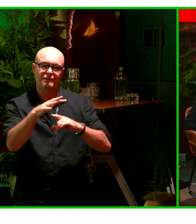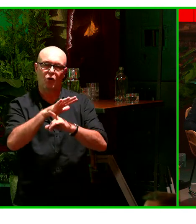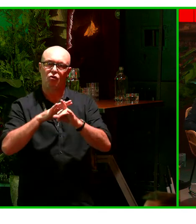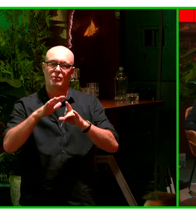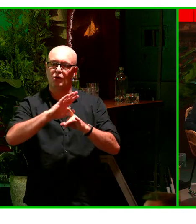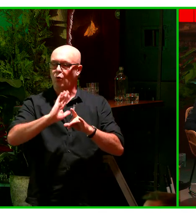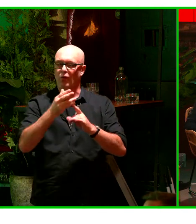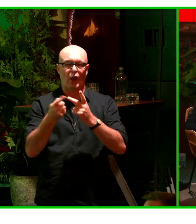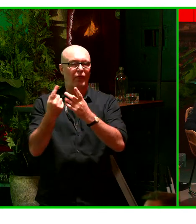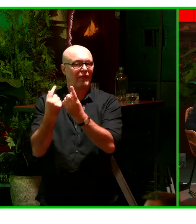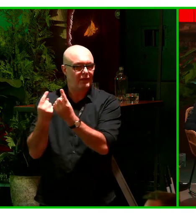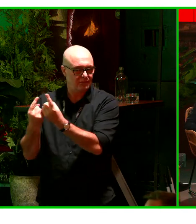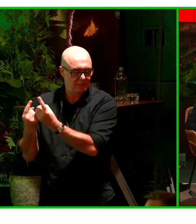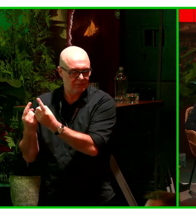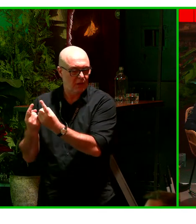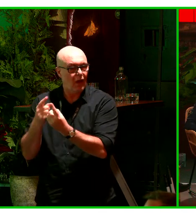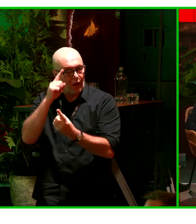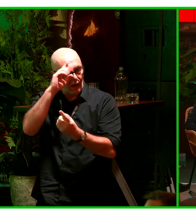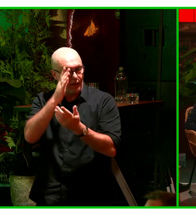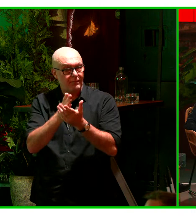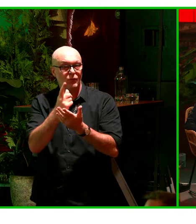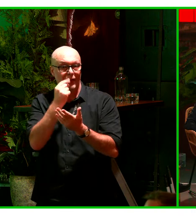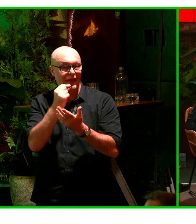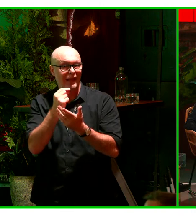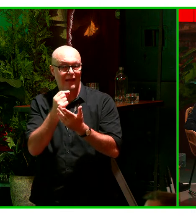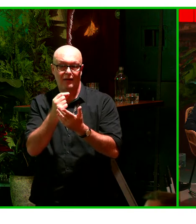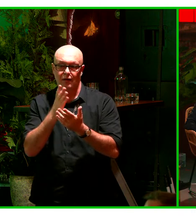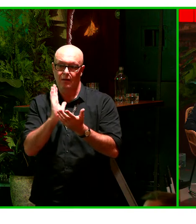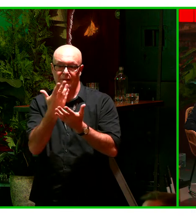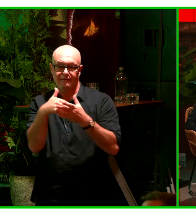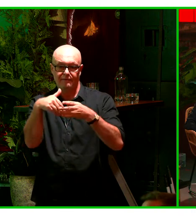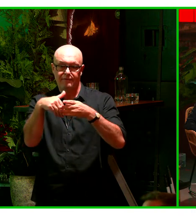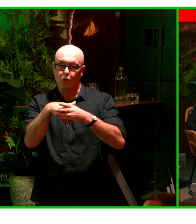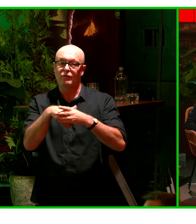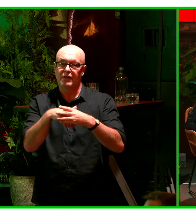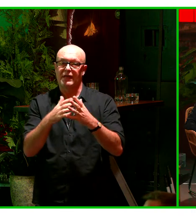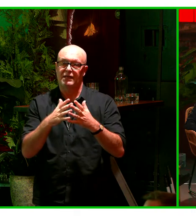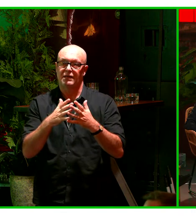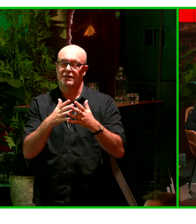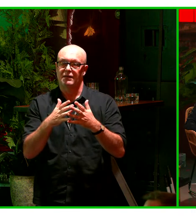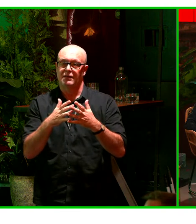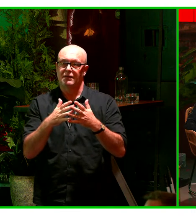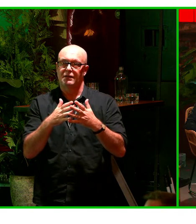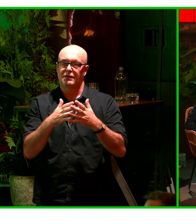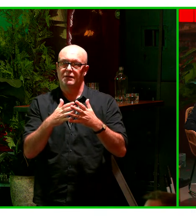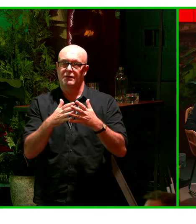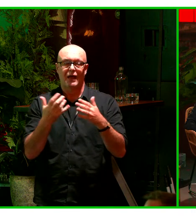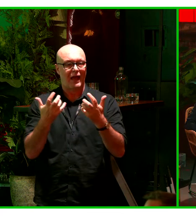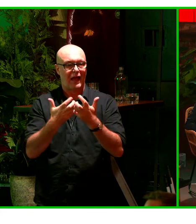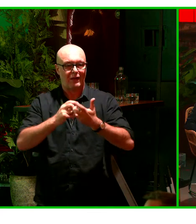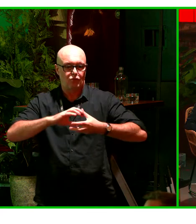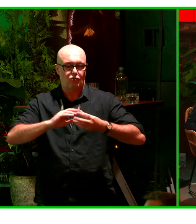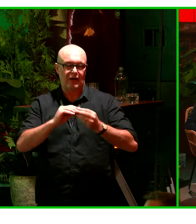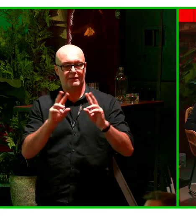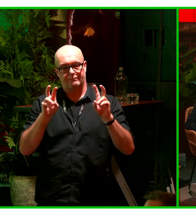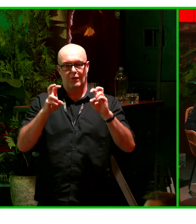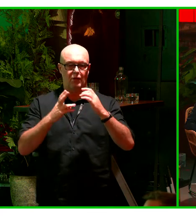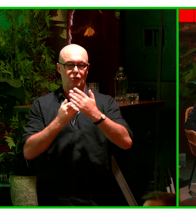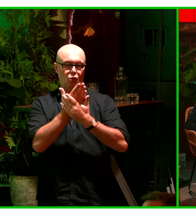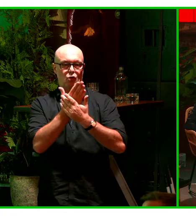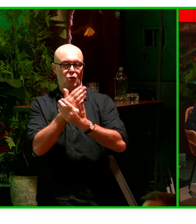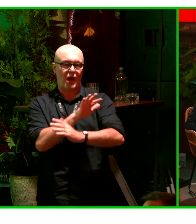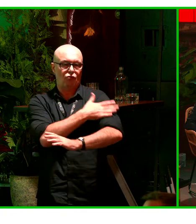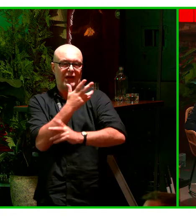other considerations, I believe we can play a big part in that aspect of the new green world we are moving